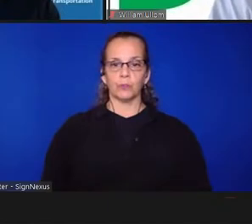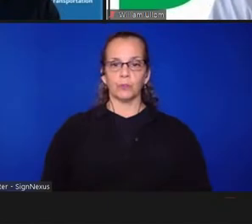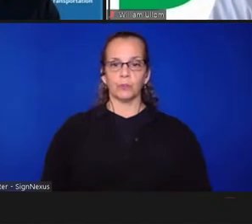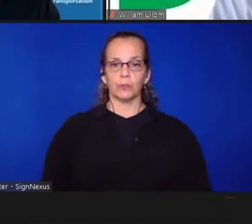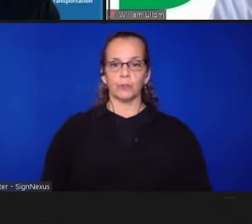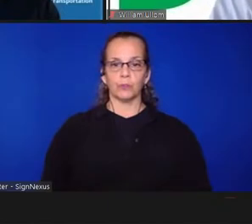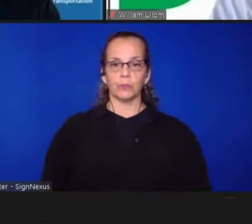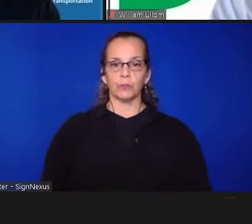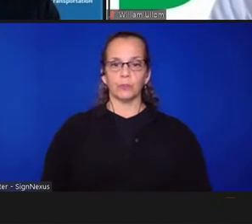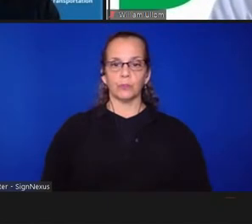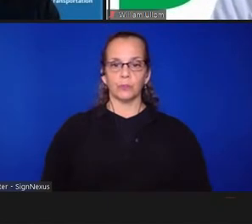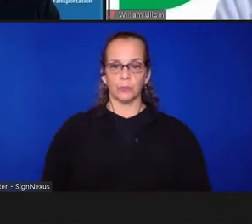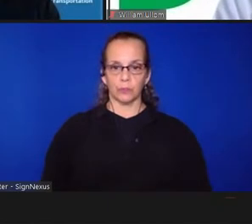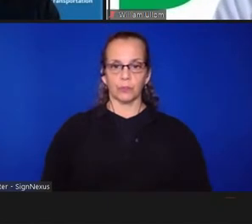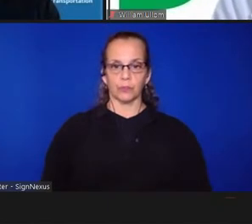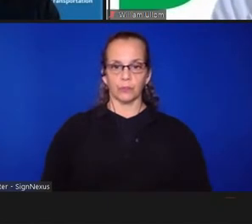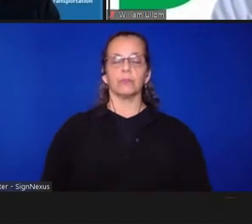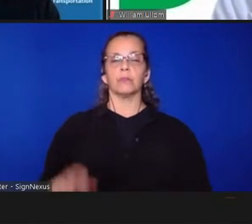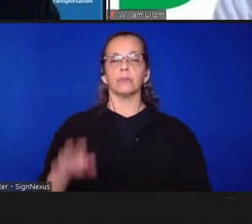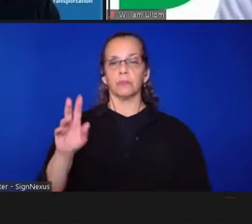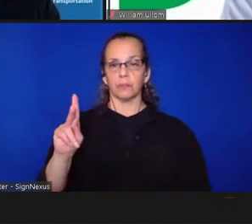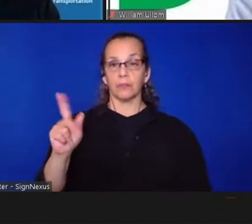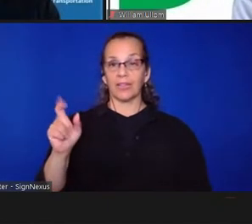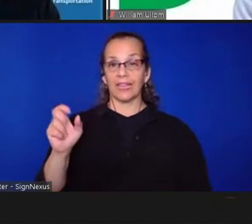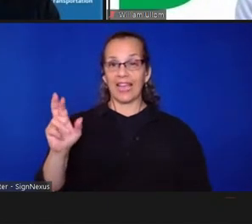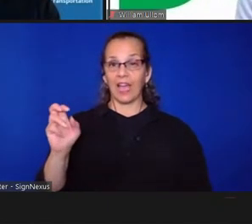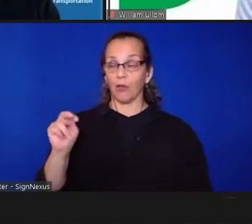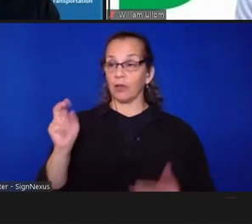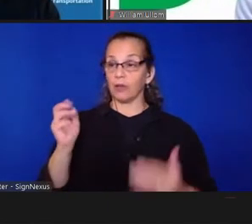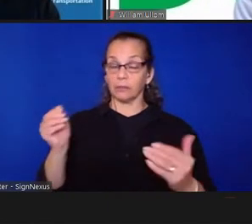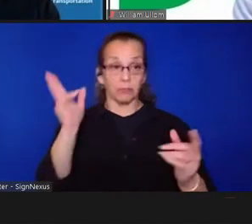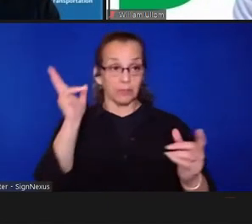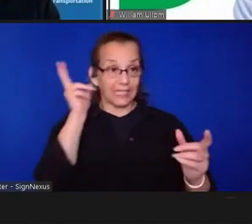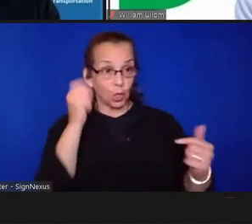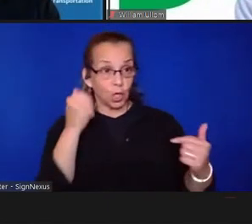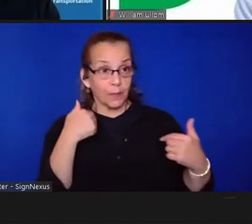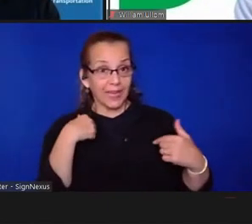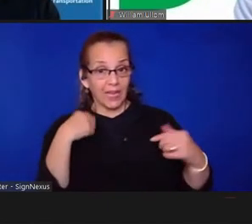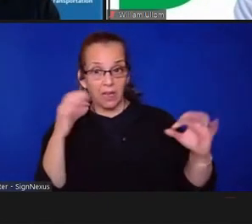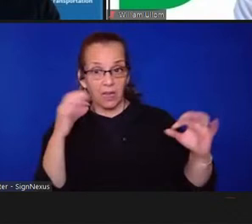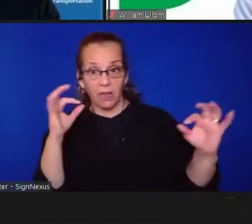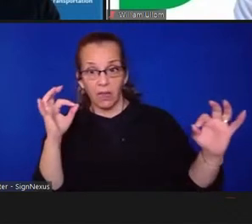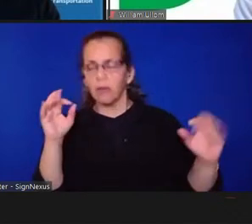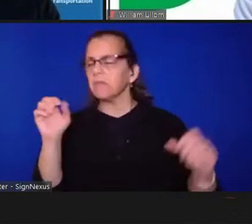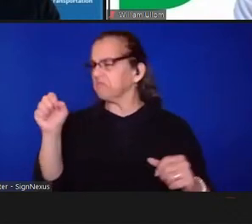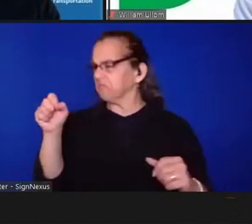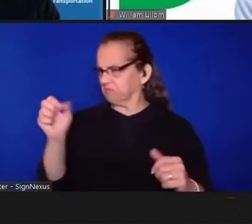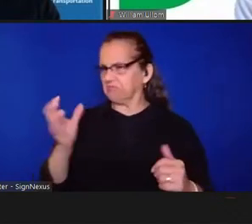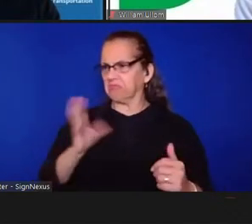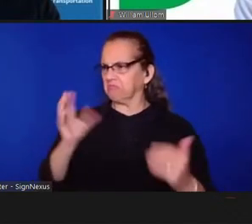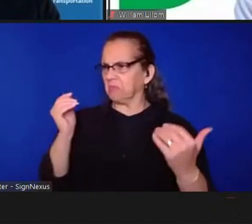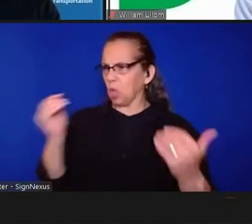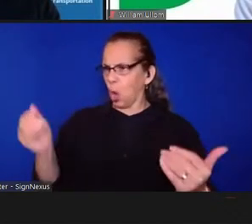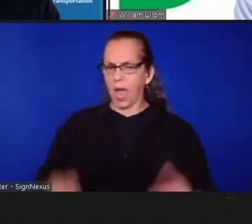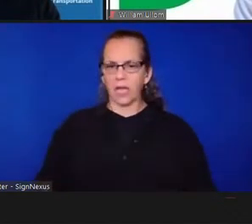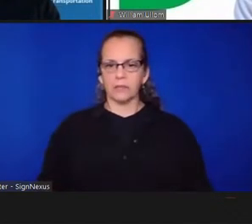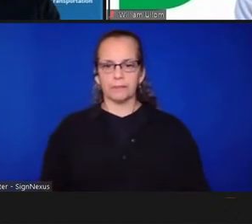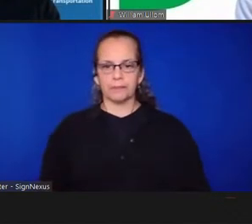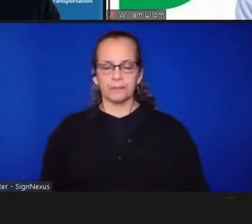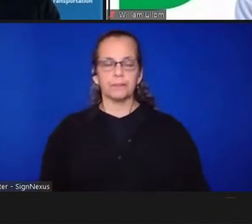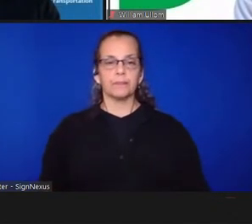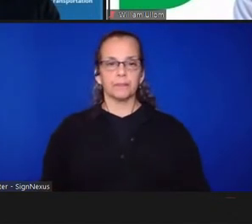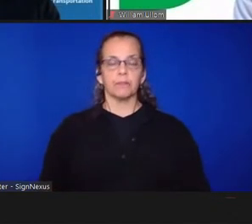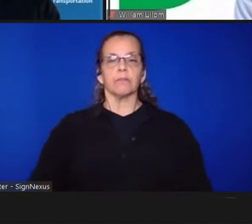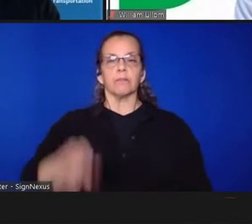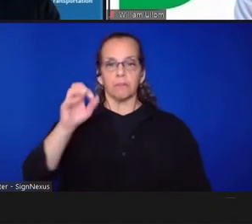Karen you may be seeing your remarks can you hear me I got it I want to hold on okay